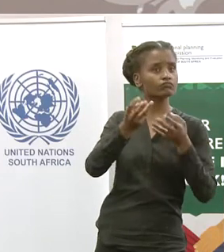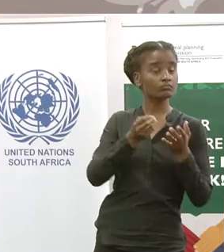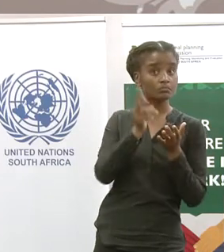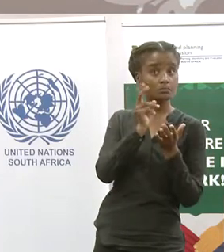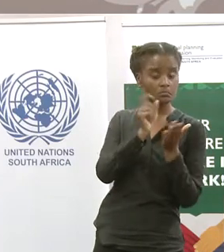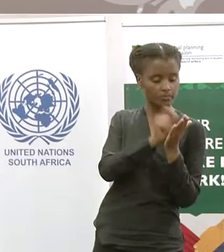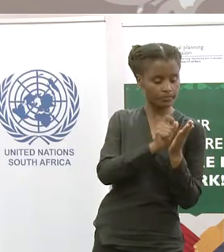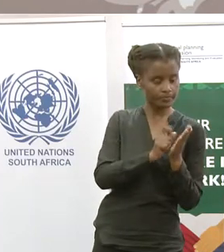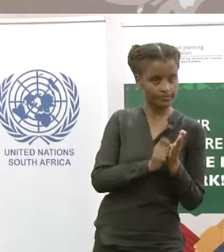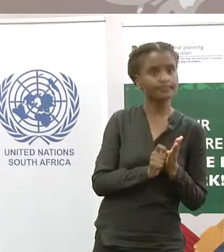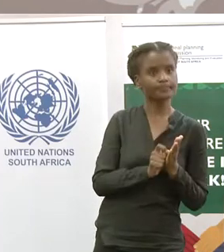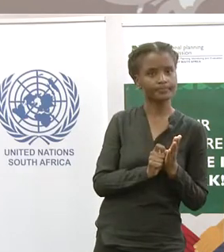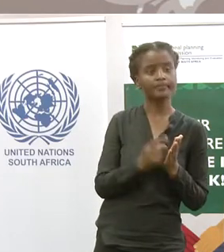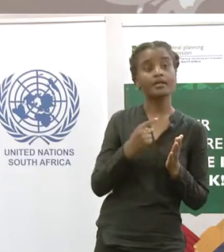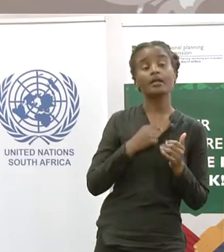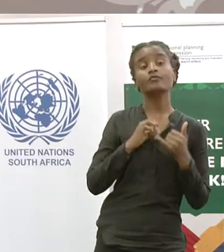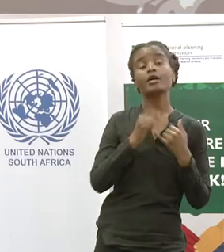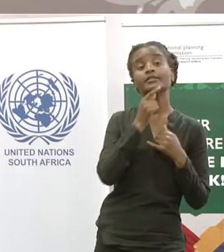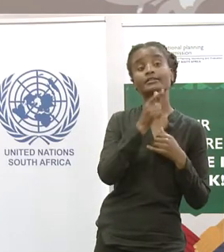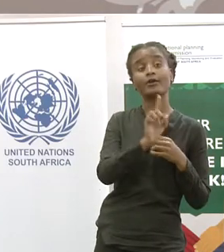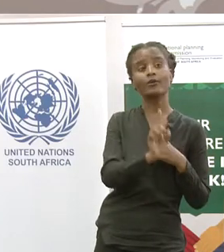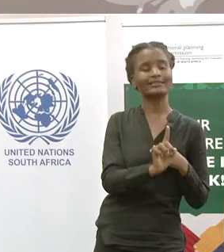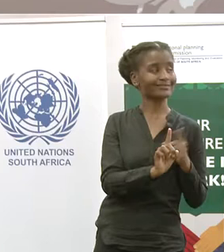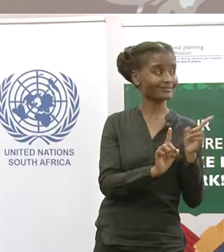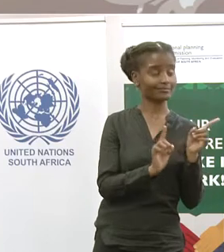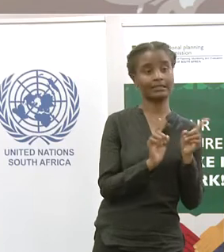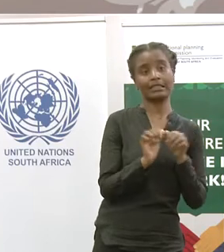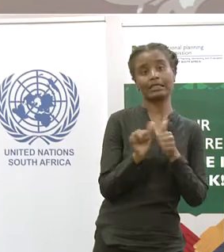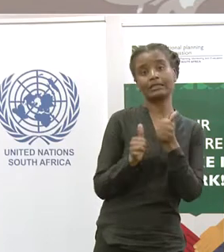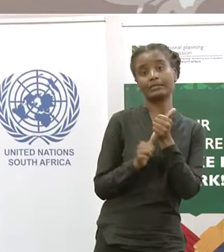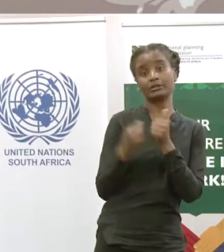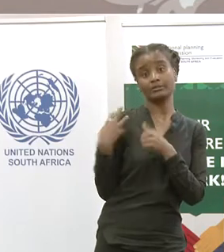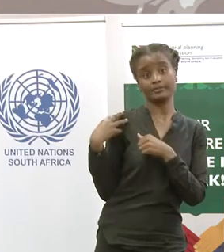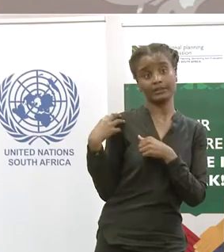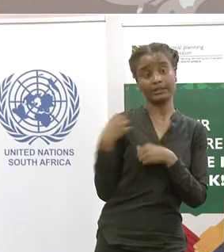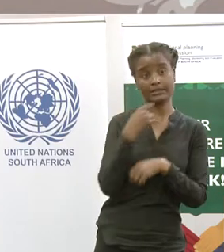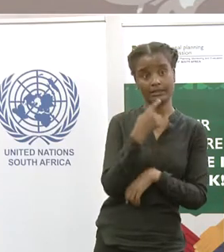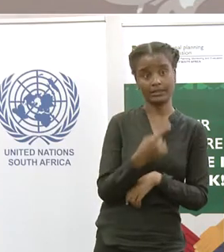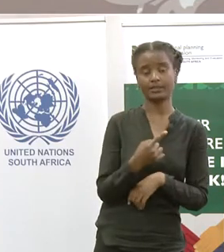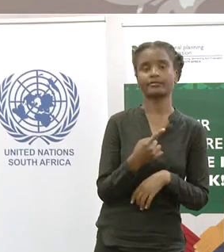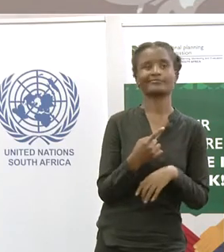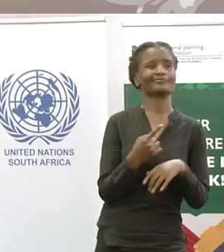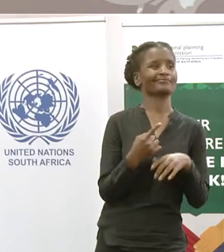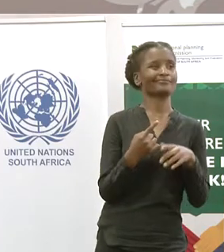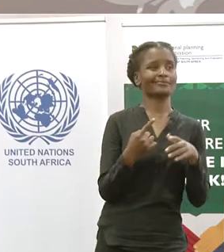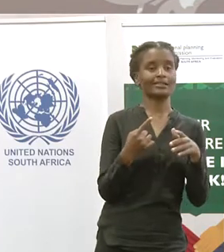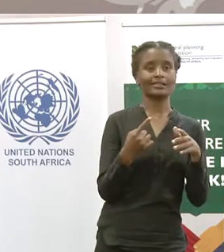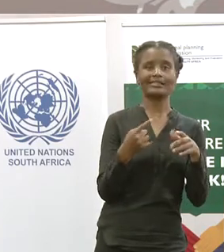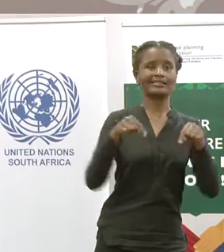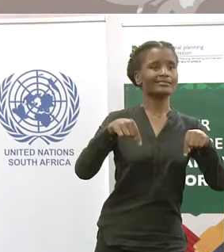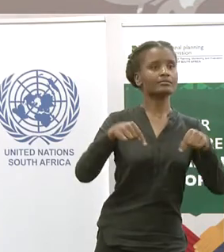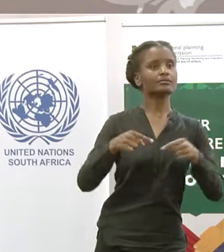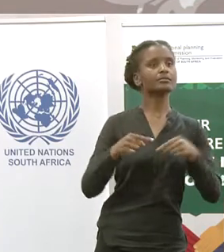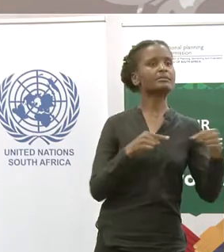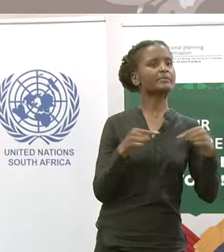say, in echoing what Deputy Minister is saying in a very long-winded way, this is not just a debate,